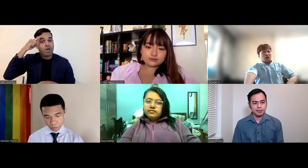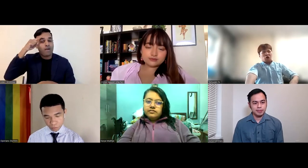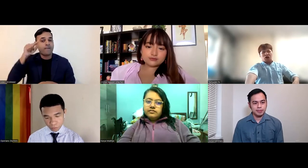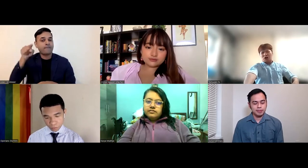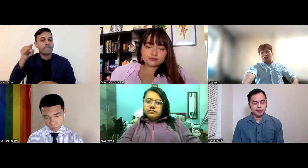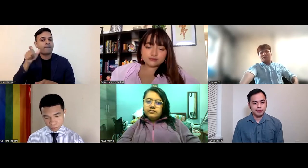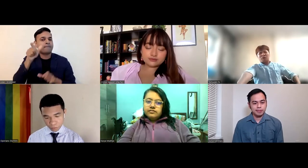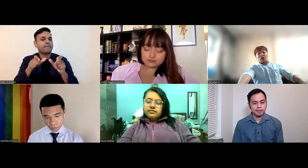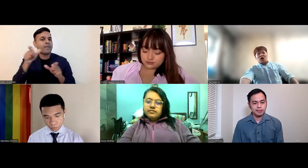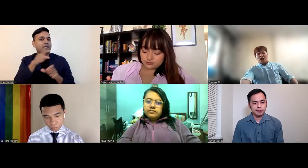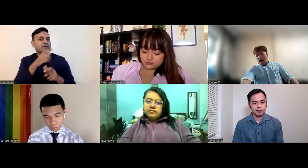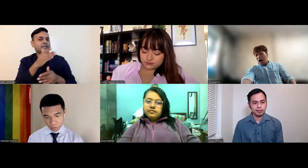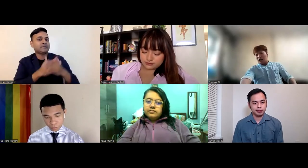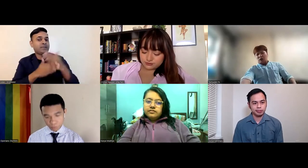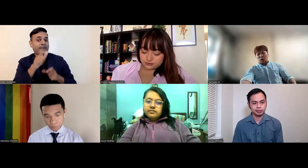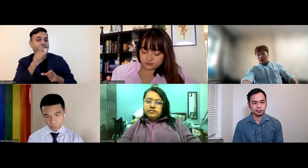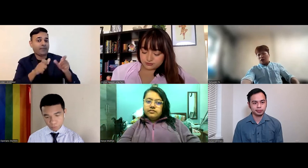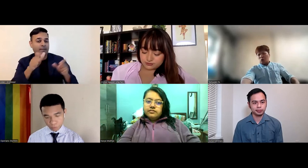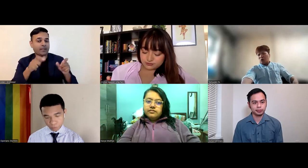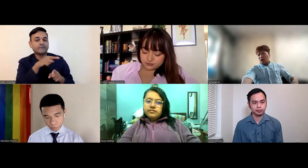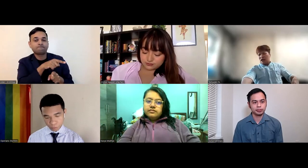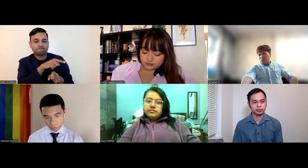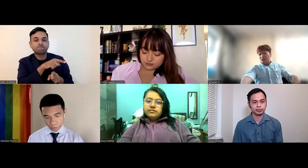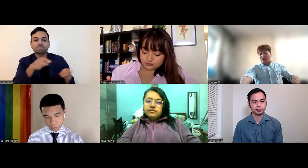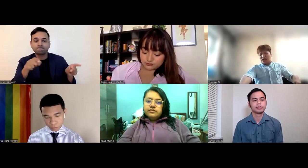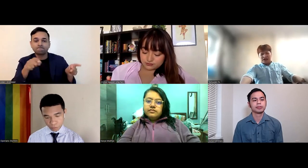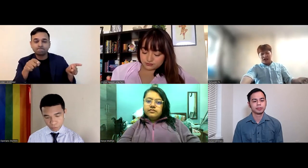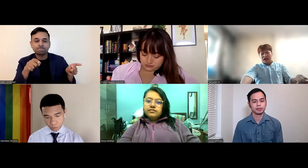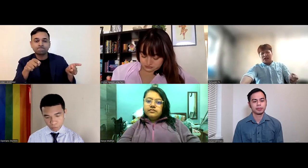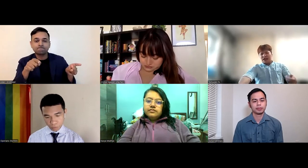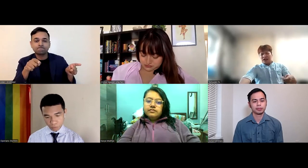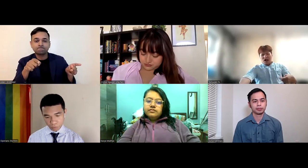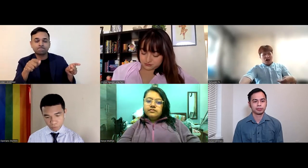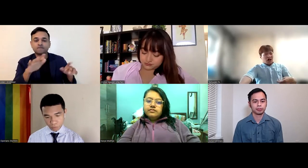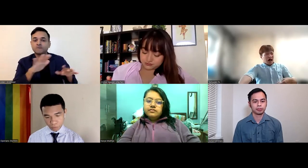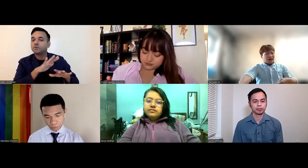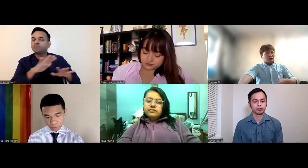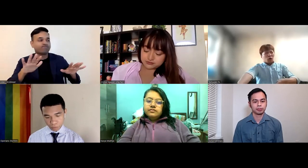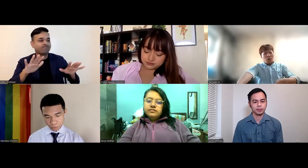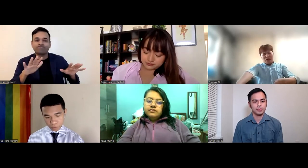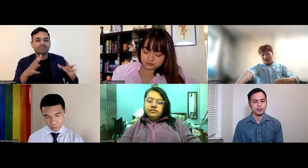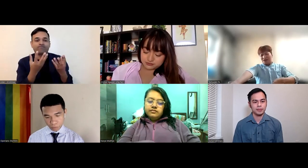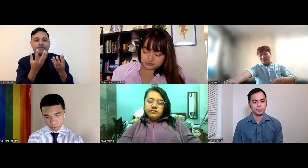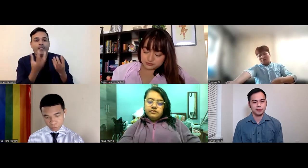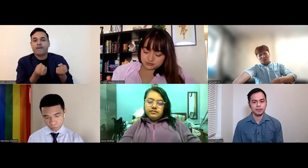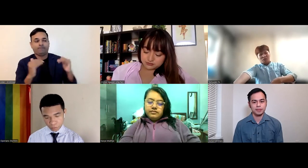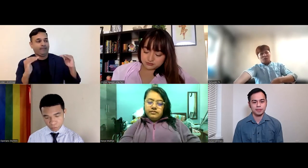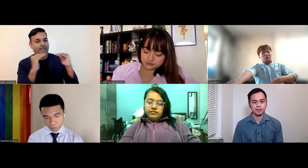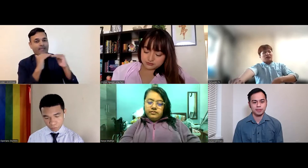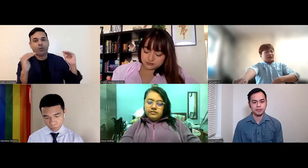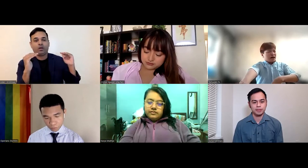or social environment for us to attend to normal schools or normal